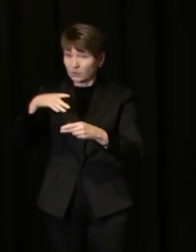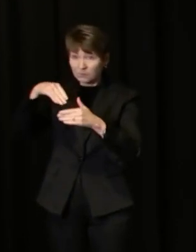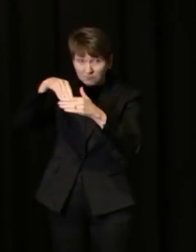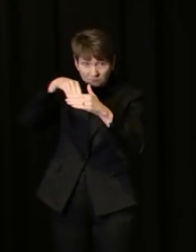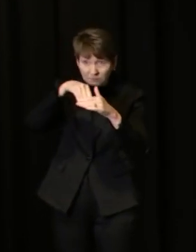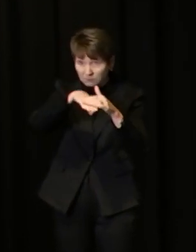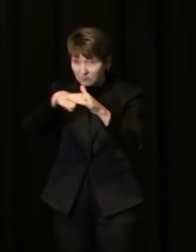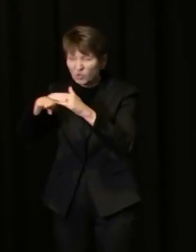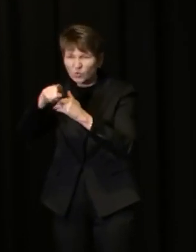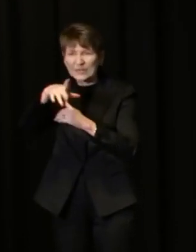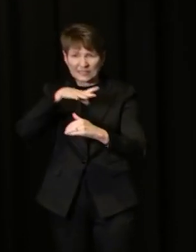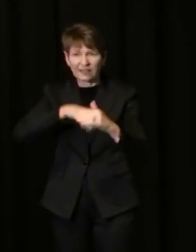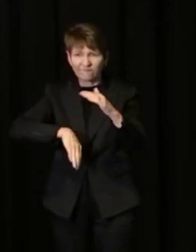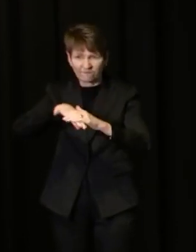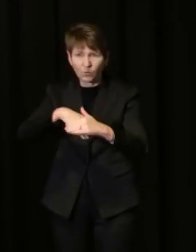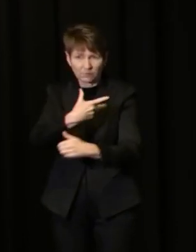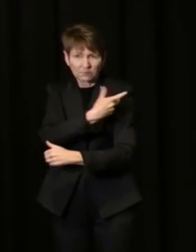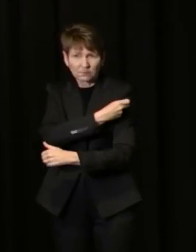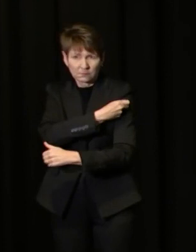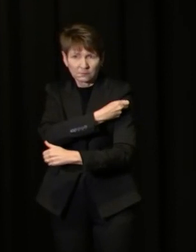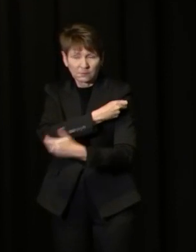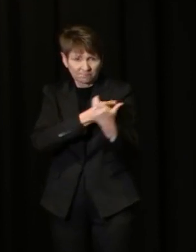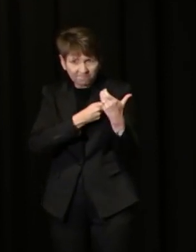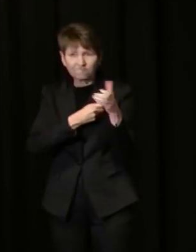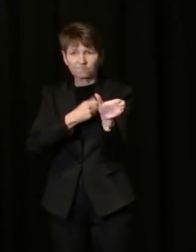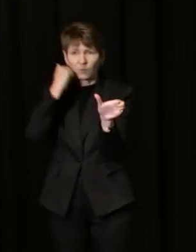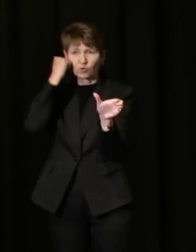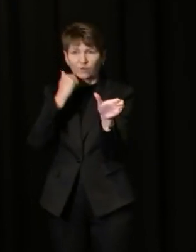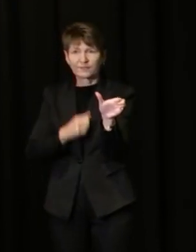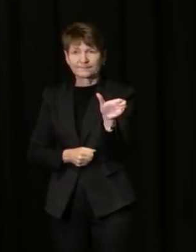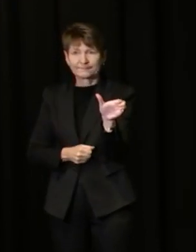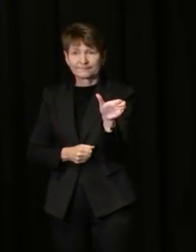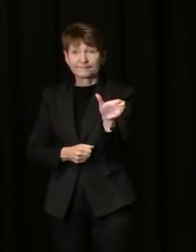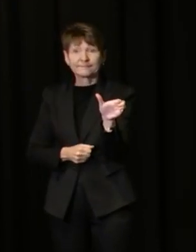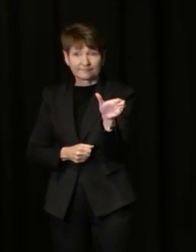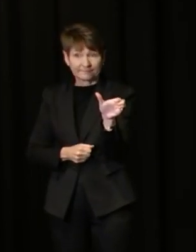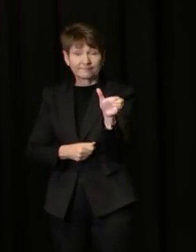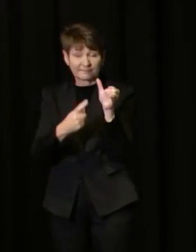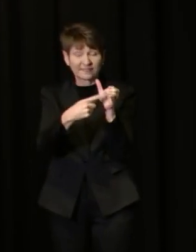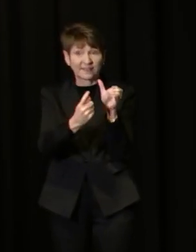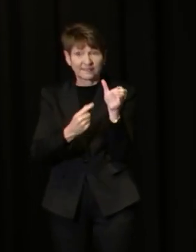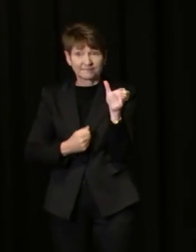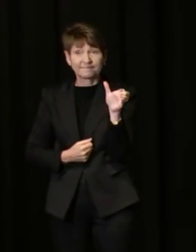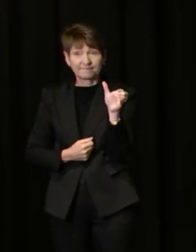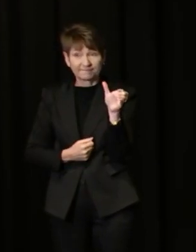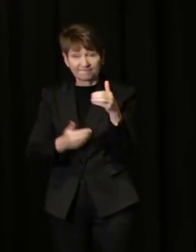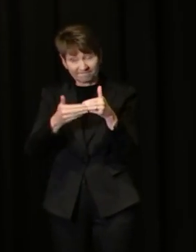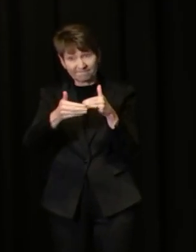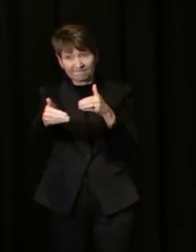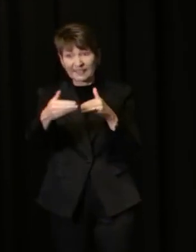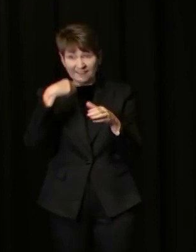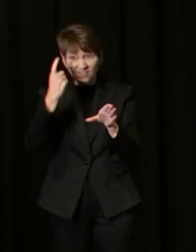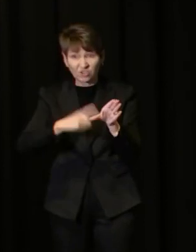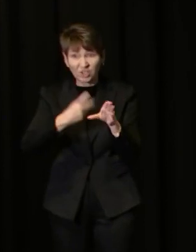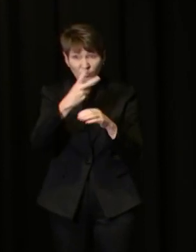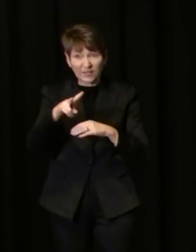enduring. They are the 2 rules that will be with us right throughout 2022. That is